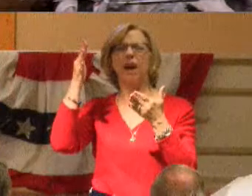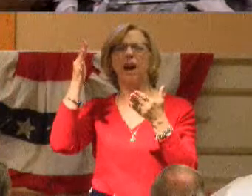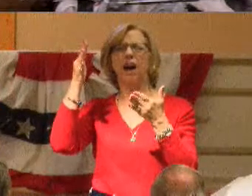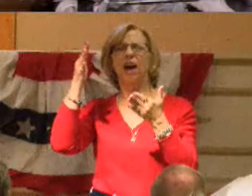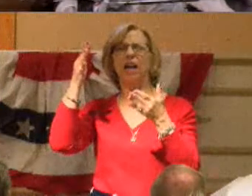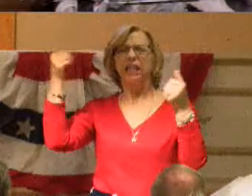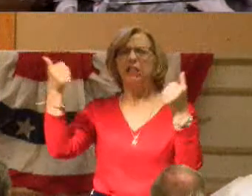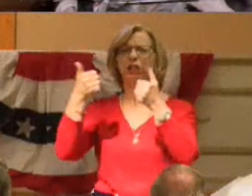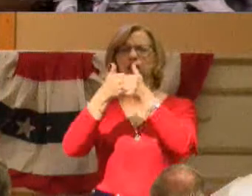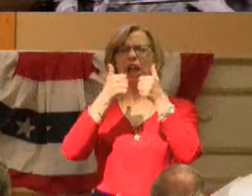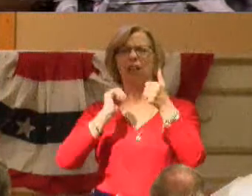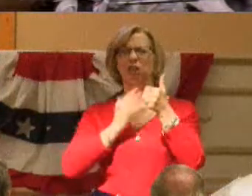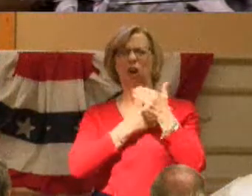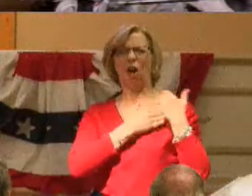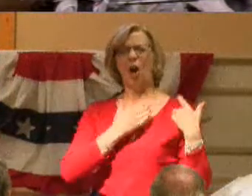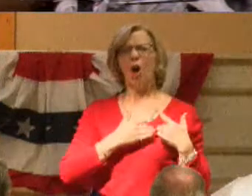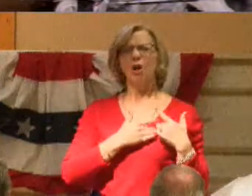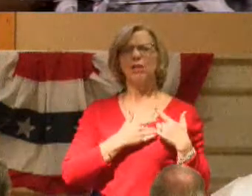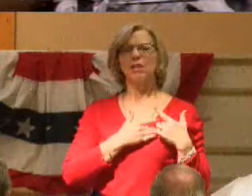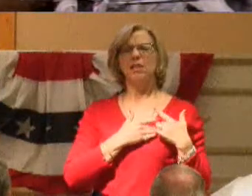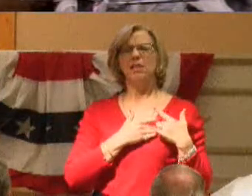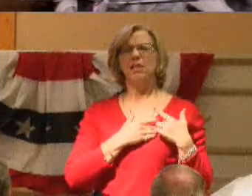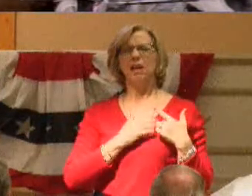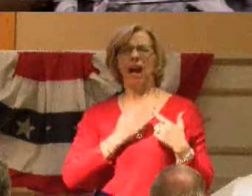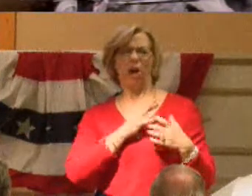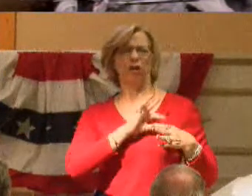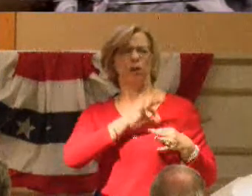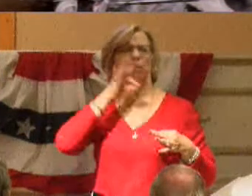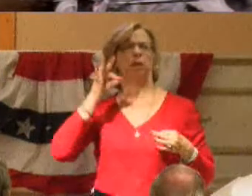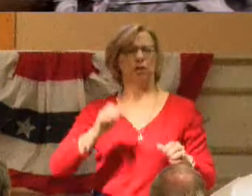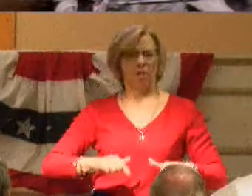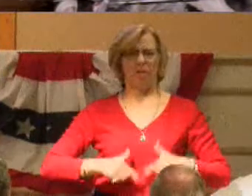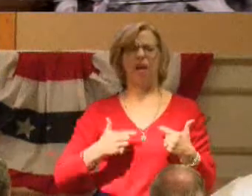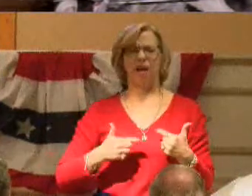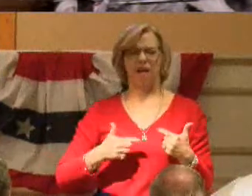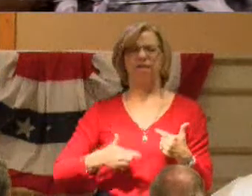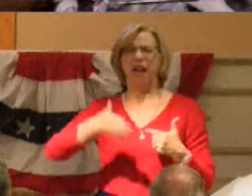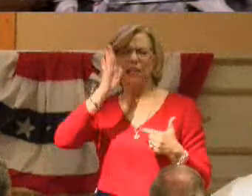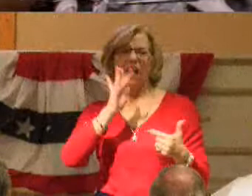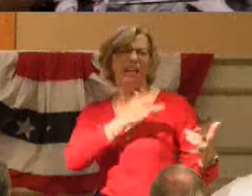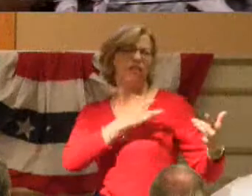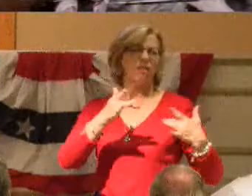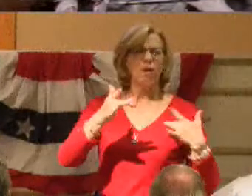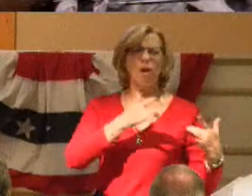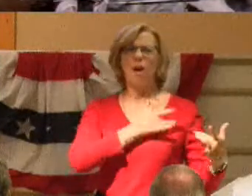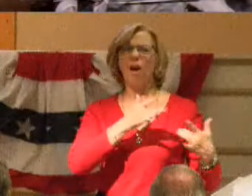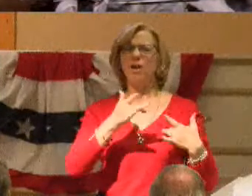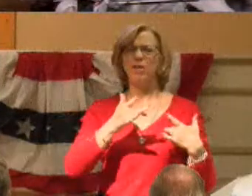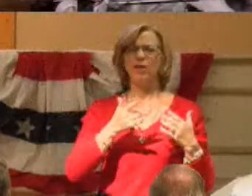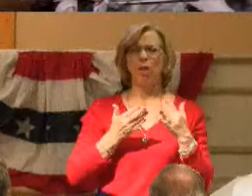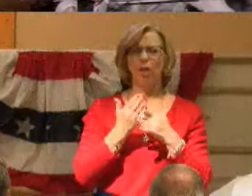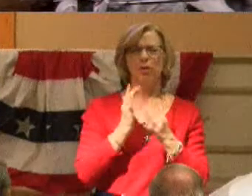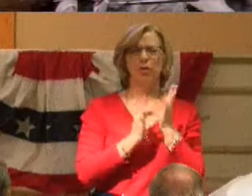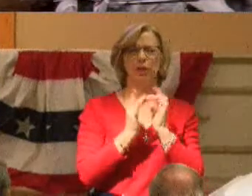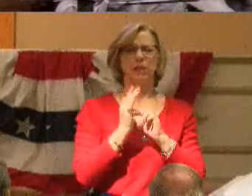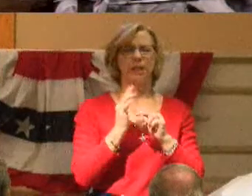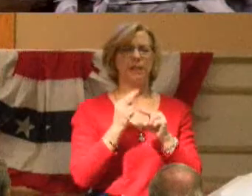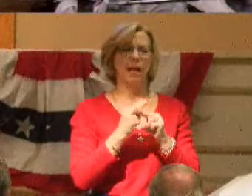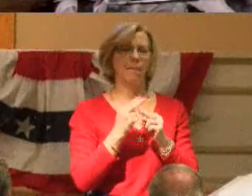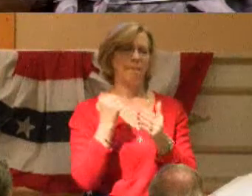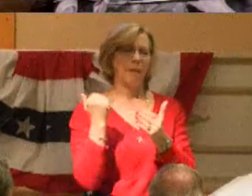you may challenge us wherever it may be that we are spiritually. And God, speak to our hearts. In Jesus' name we